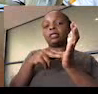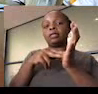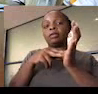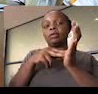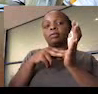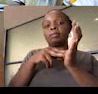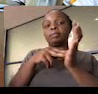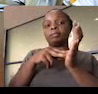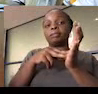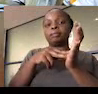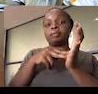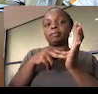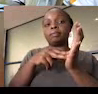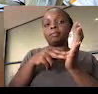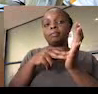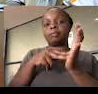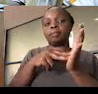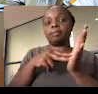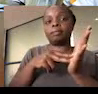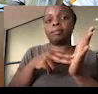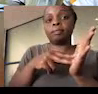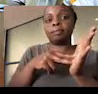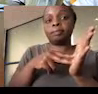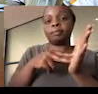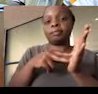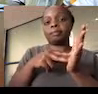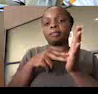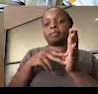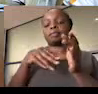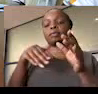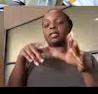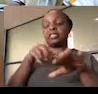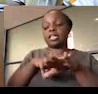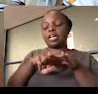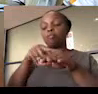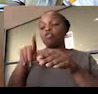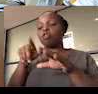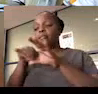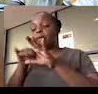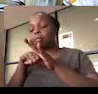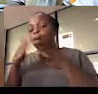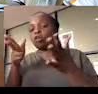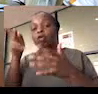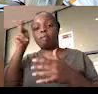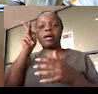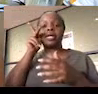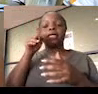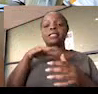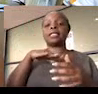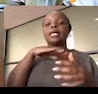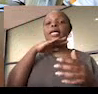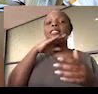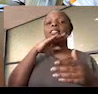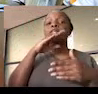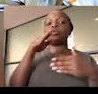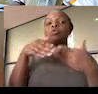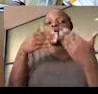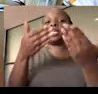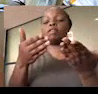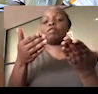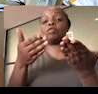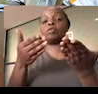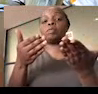members. If we don't discriminate, then we give you clothing for the member we are burying. We also provide transport depending on where